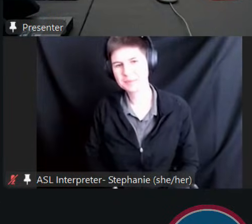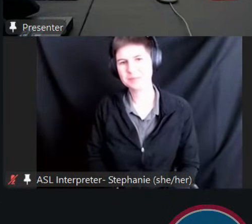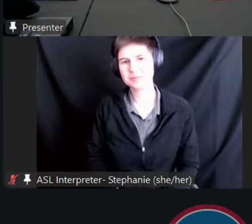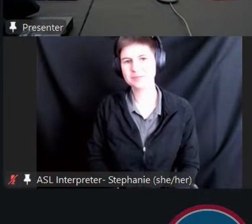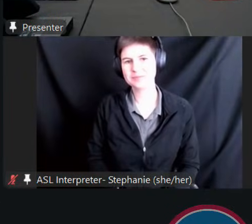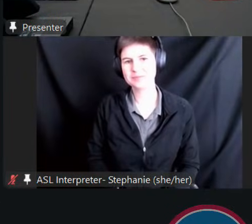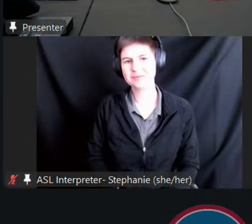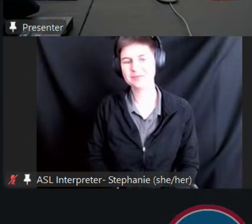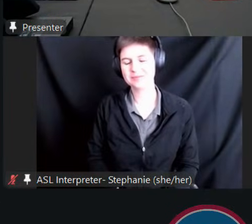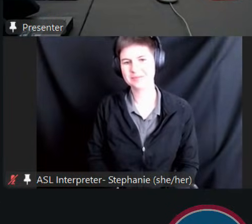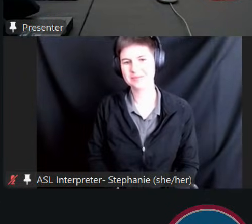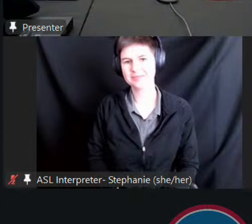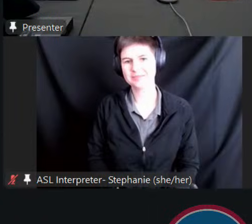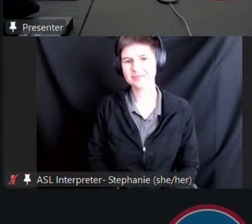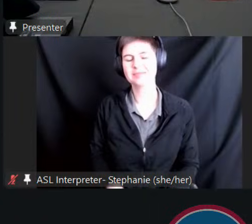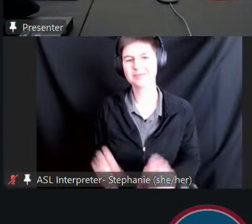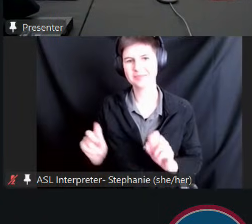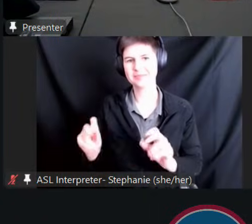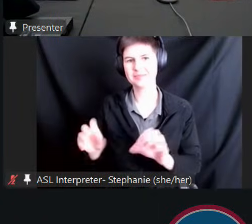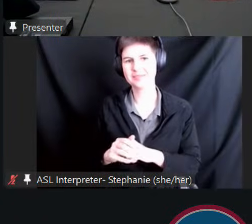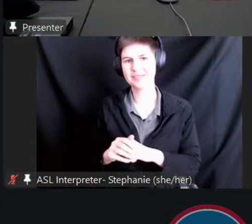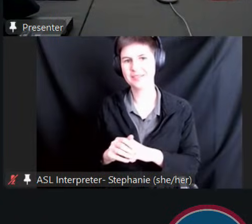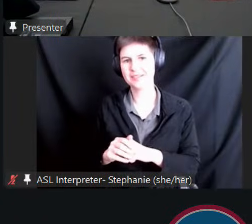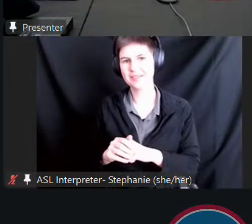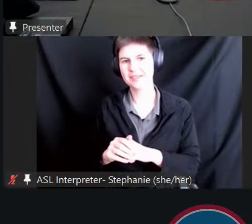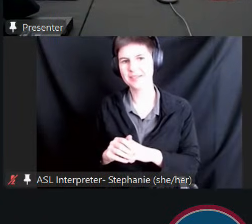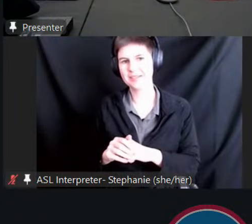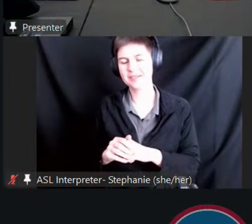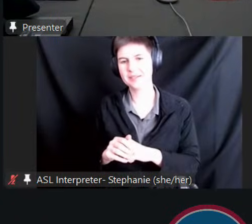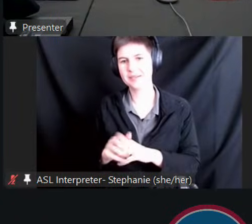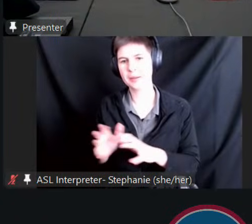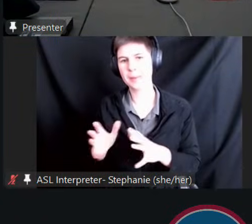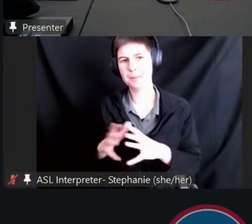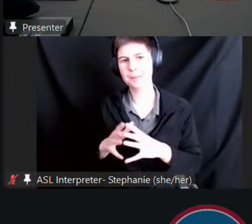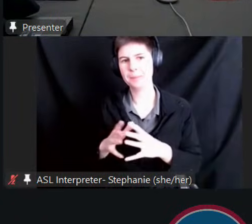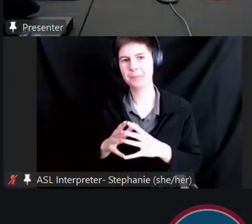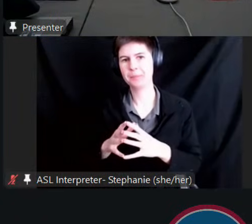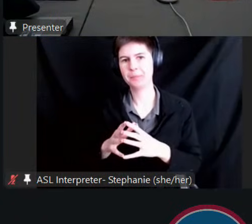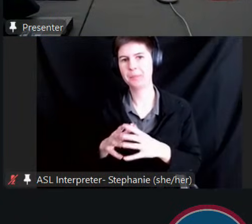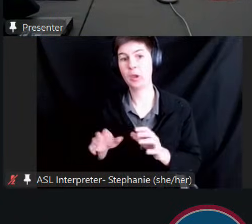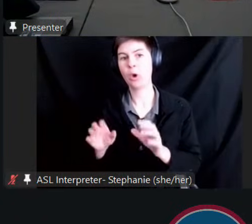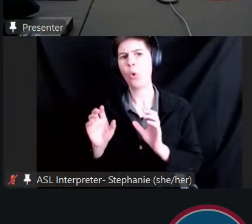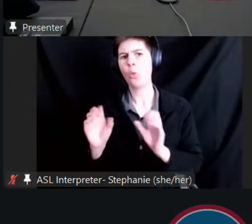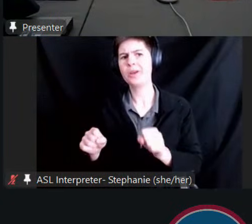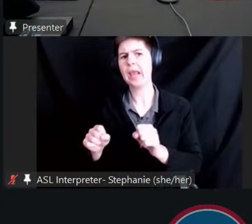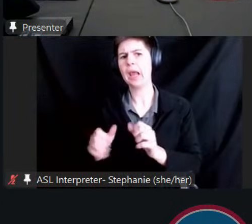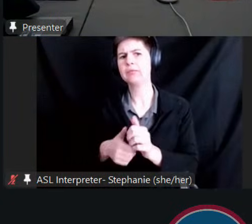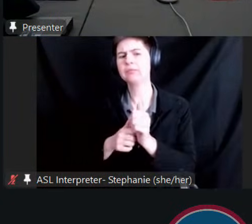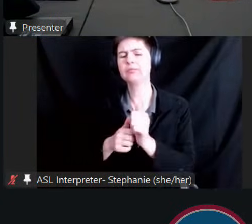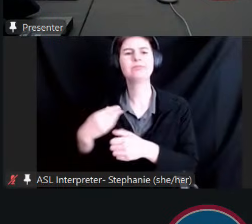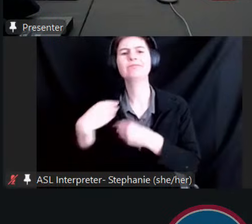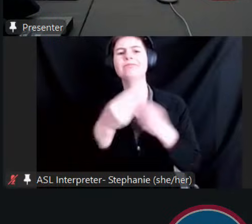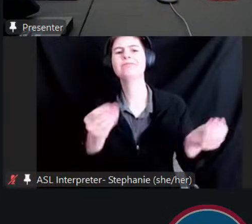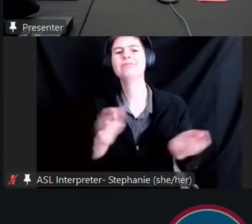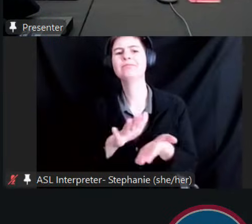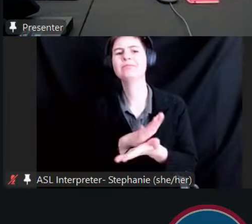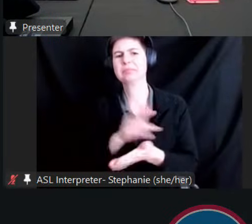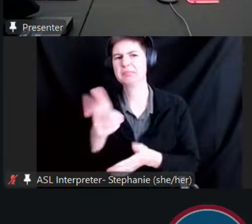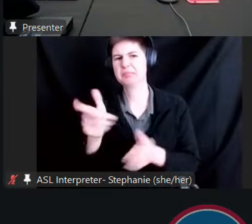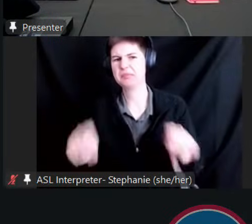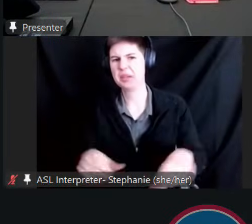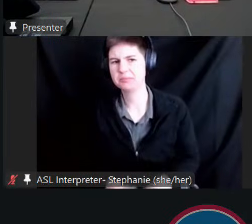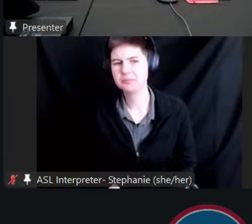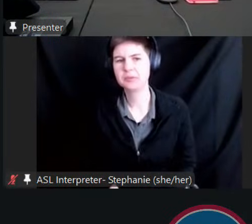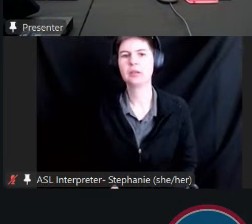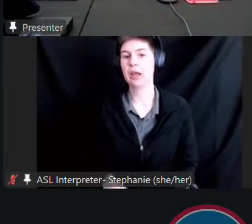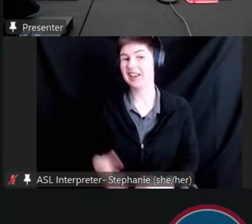one. All right, well, we can follow up with the printed copies. Kevin, you can sit up here. We're just getting